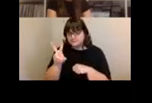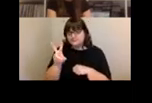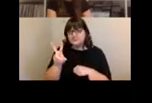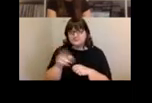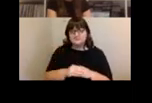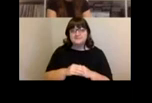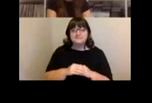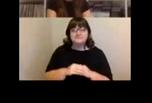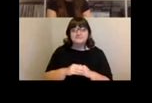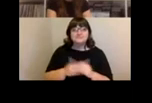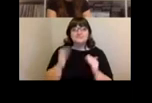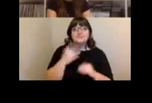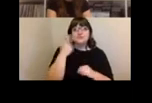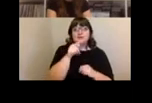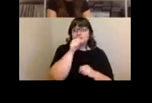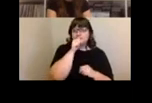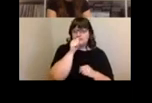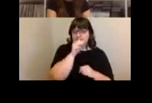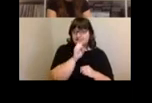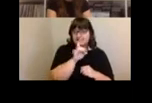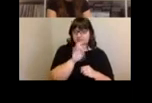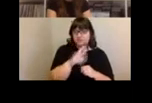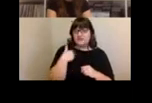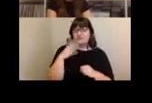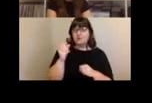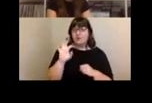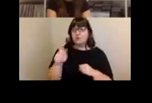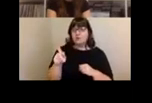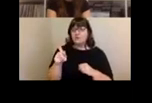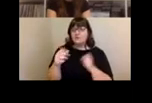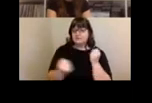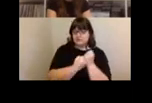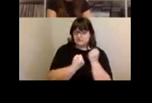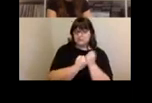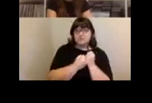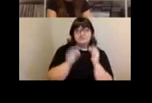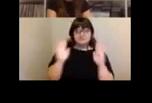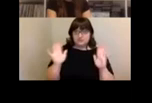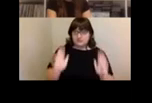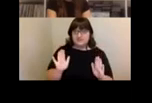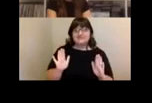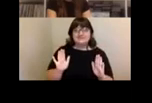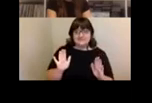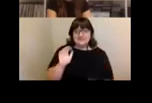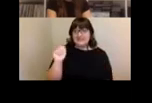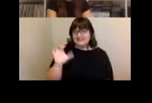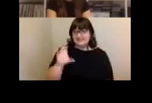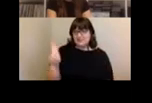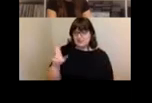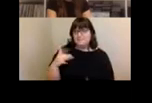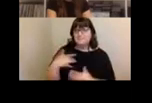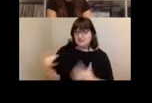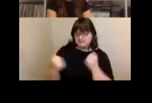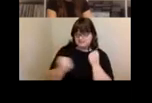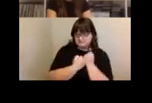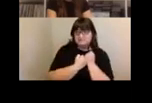And in the private sector, we have corporate sponsorships, which is great. ACU usually gives us some support,